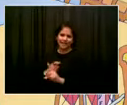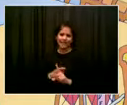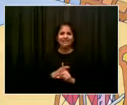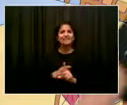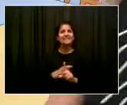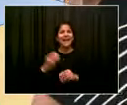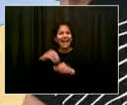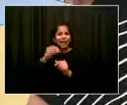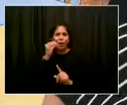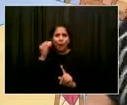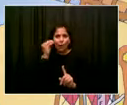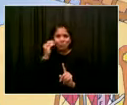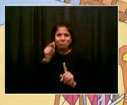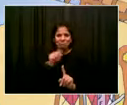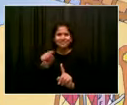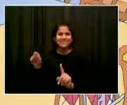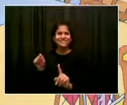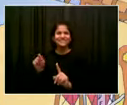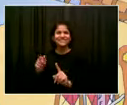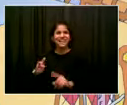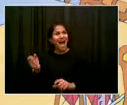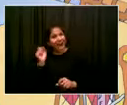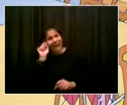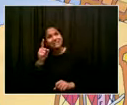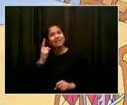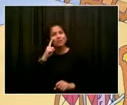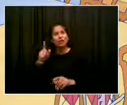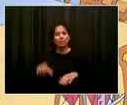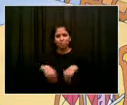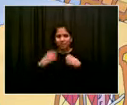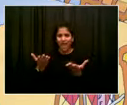home. You just have to ask for it. It's free. It's available to all.